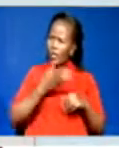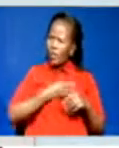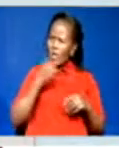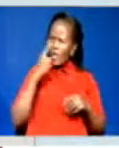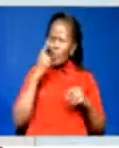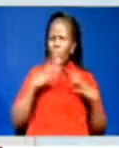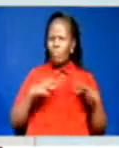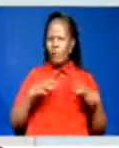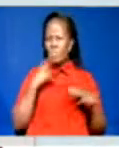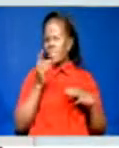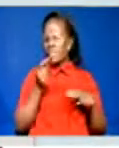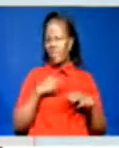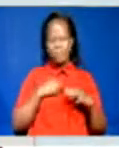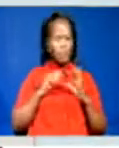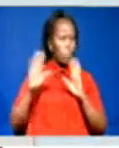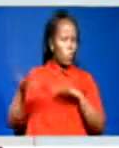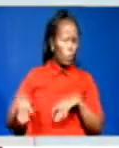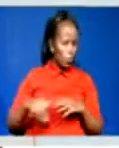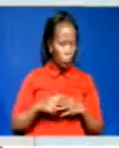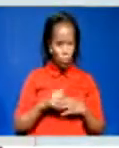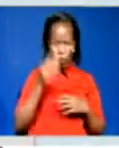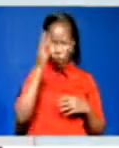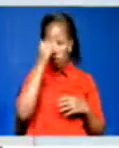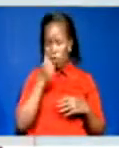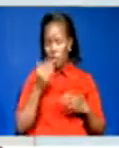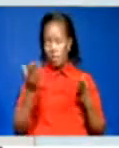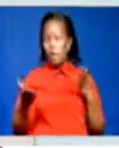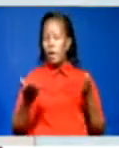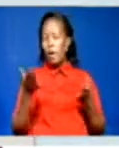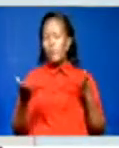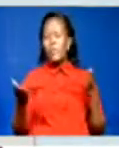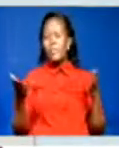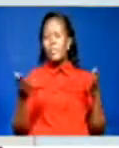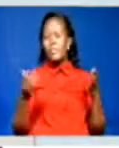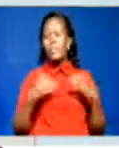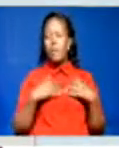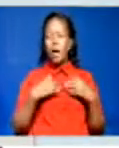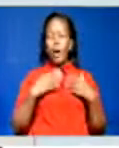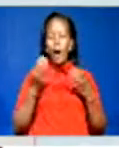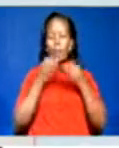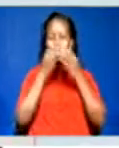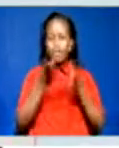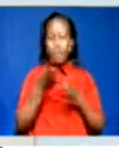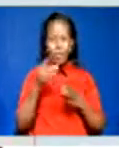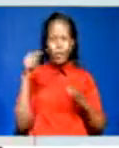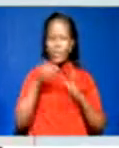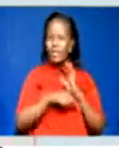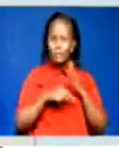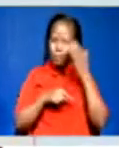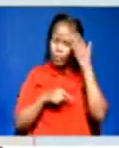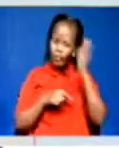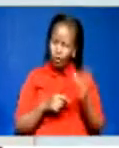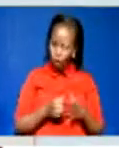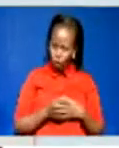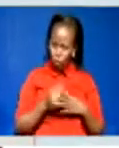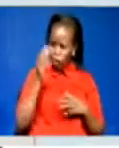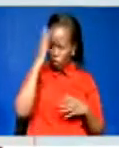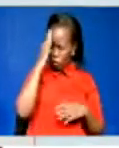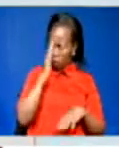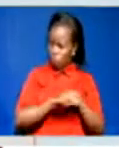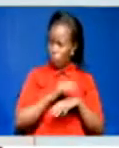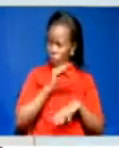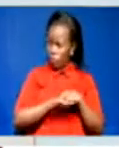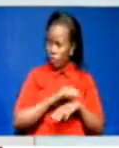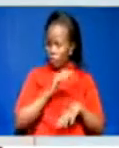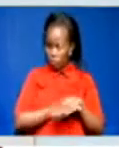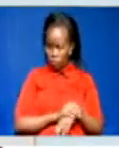consider because maybe they don't have the inner details of how it works to know that it's a good thing as long as